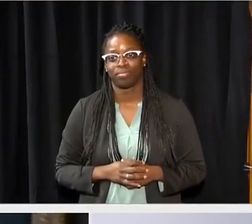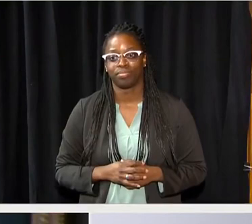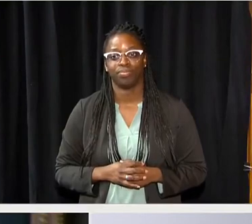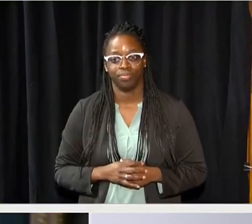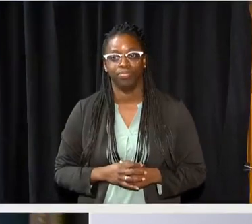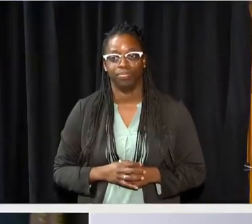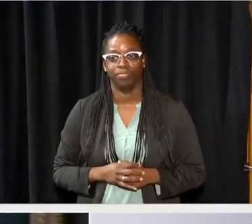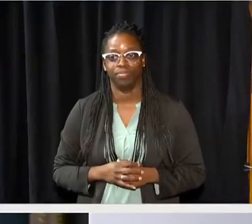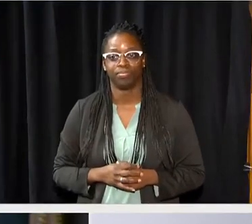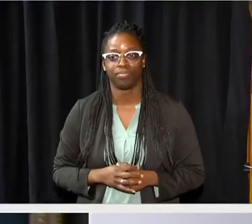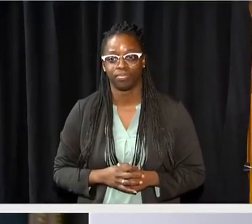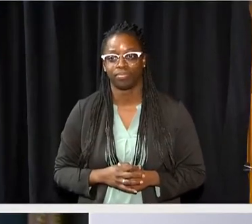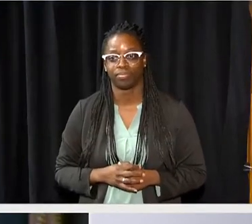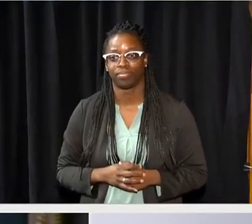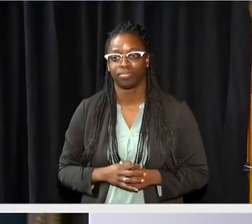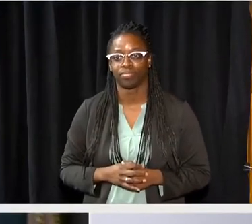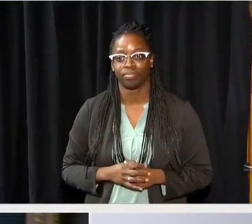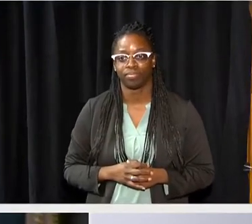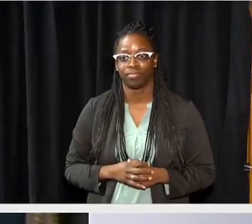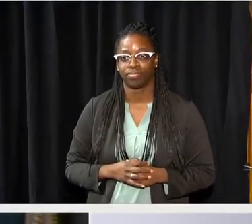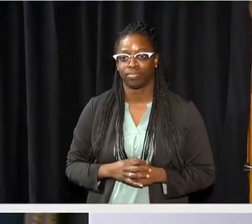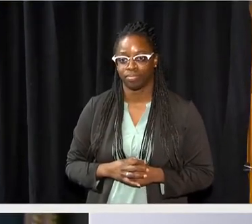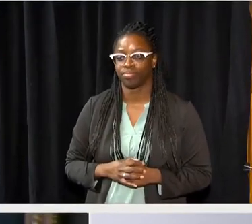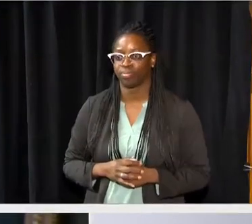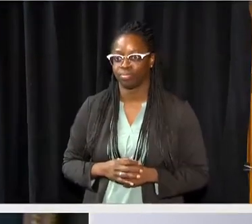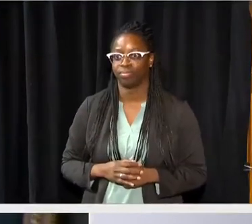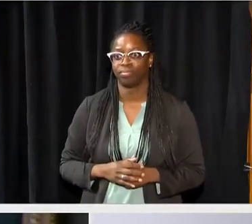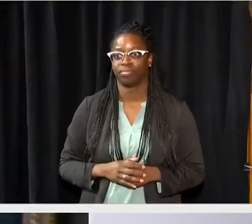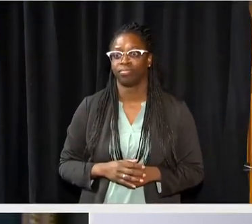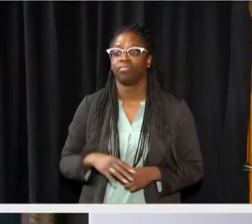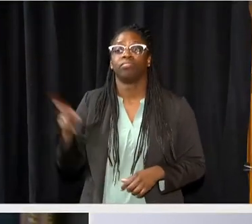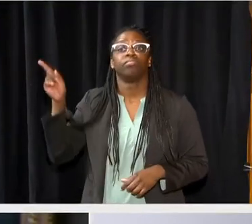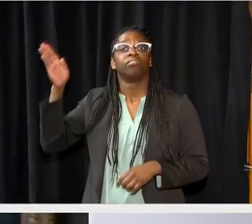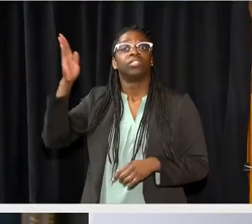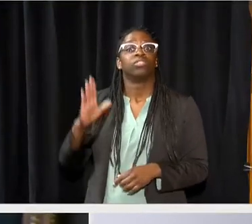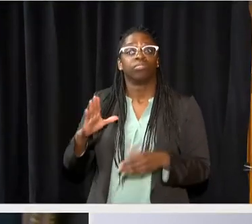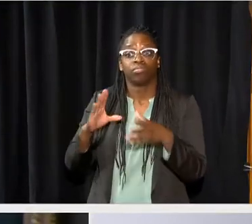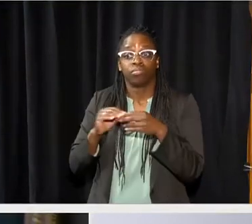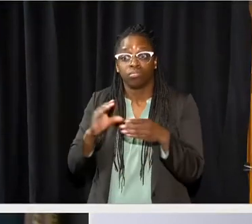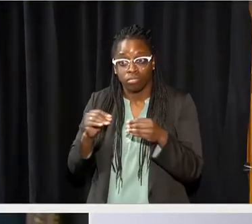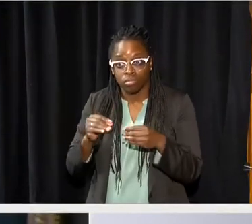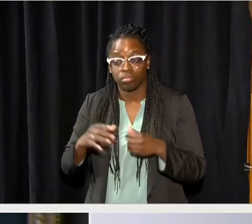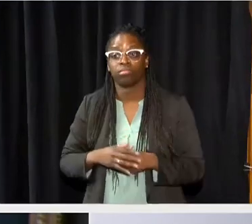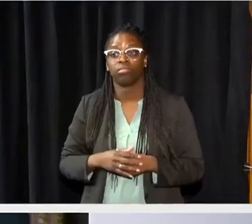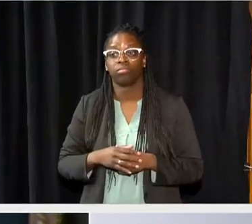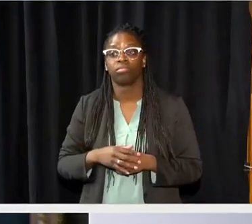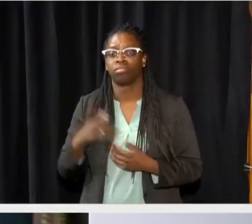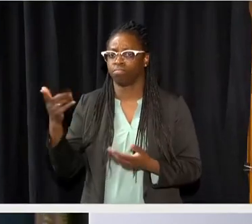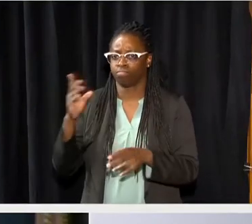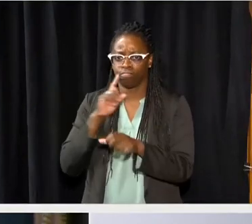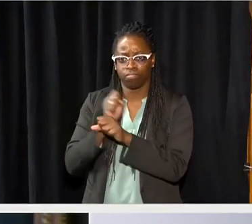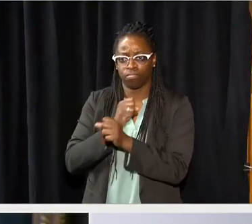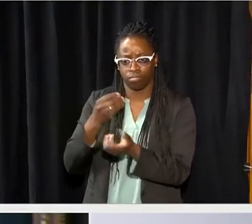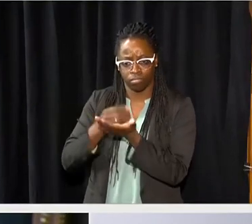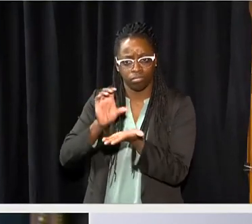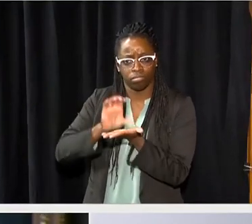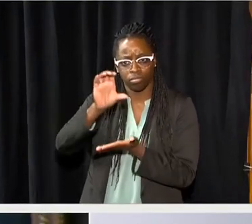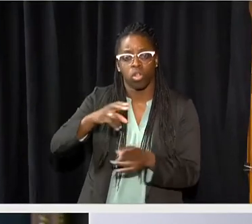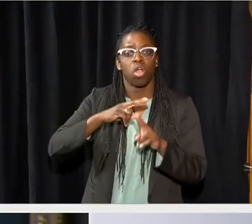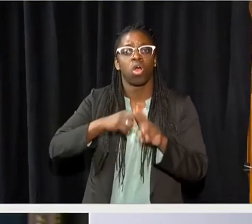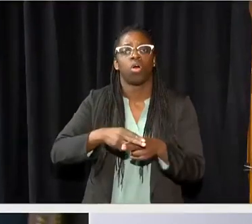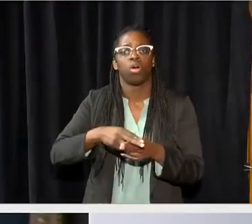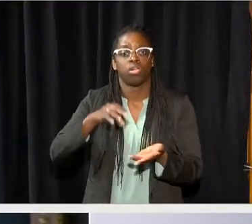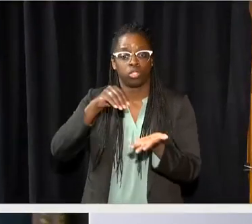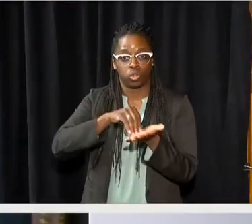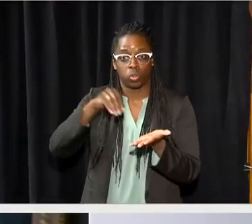And we didn't stop there. Together, we provided record support for schools by fully funding the Student Opportunity Act. And